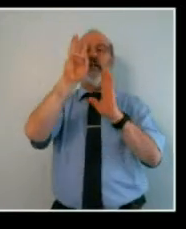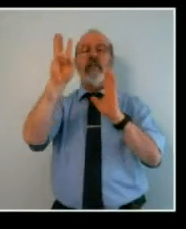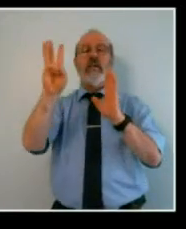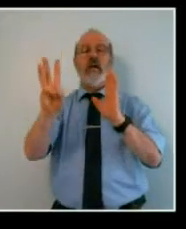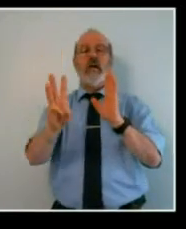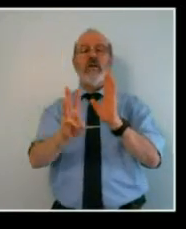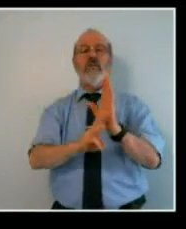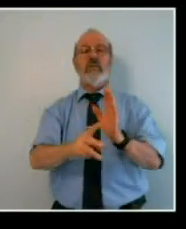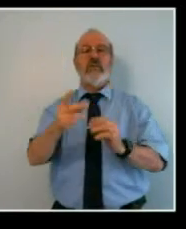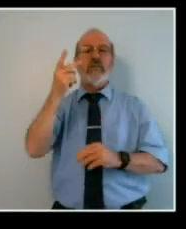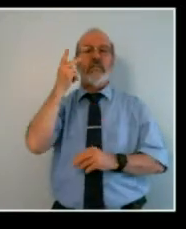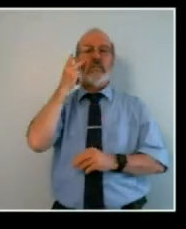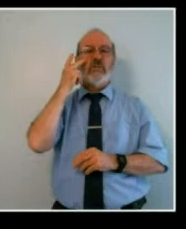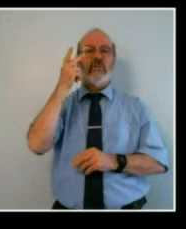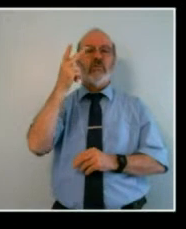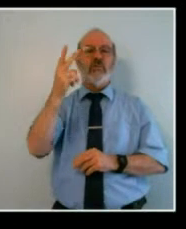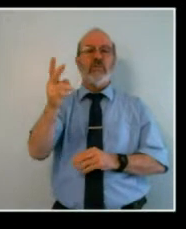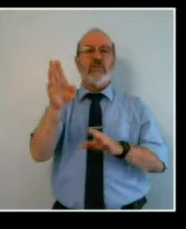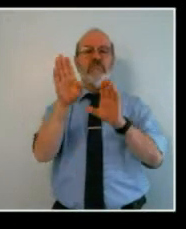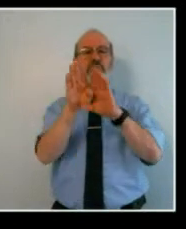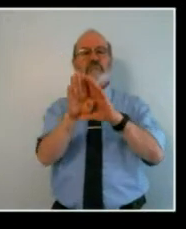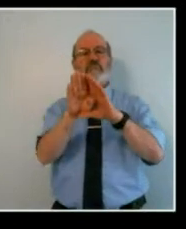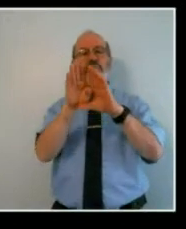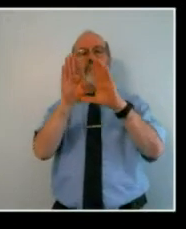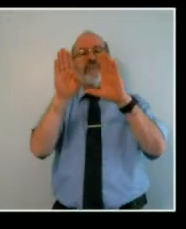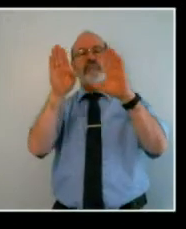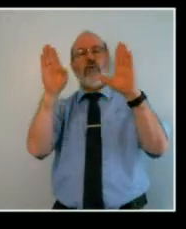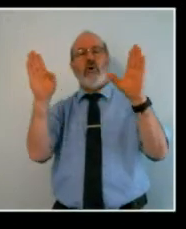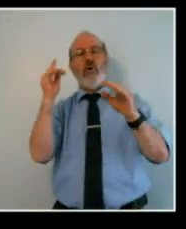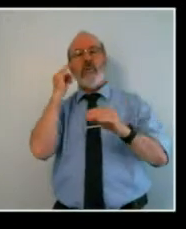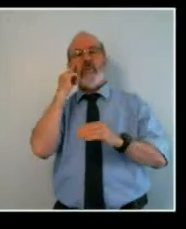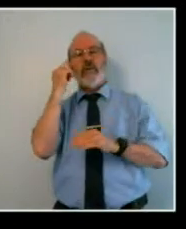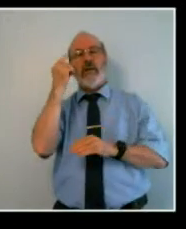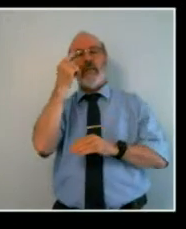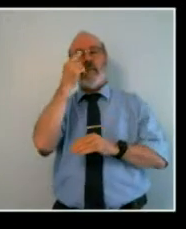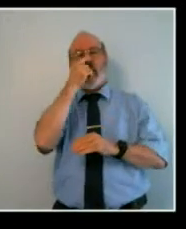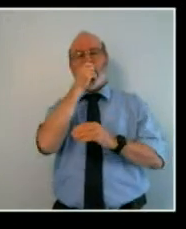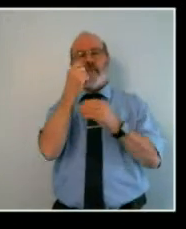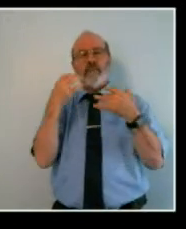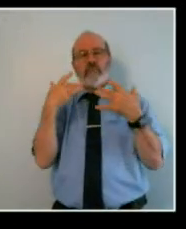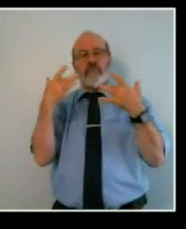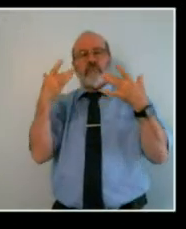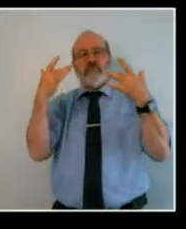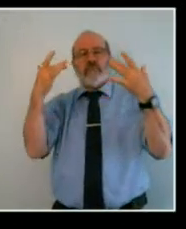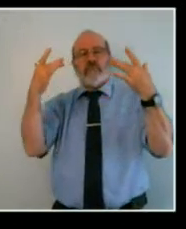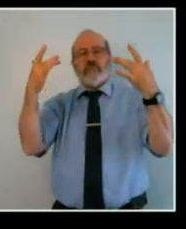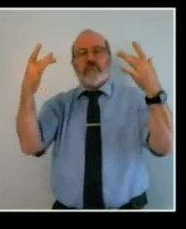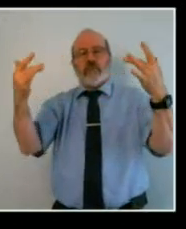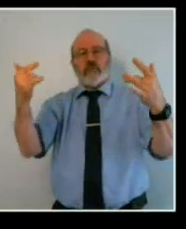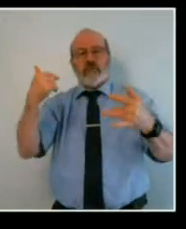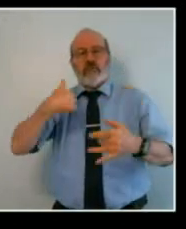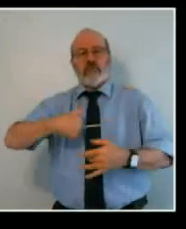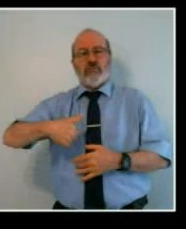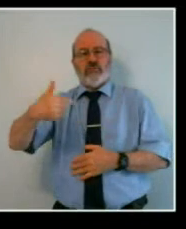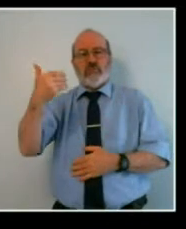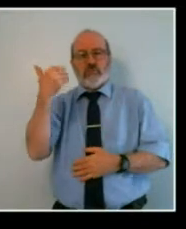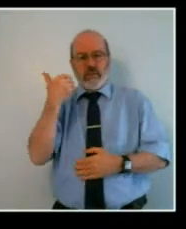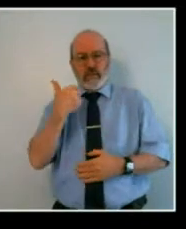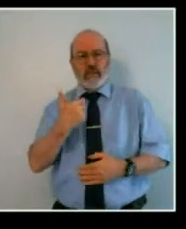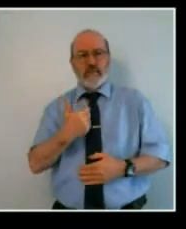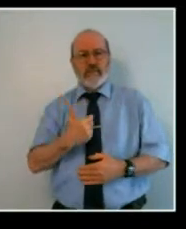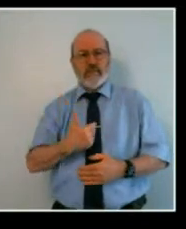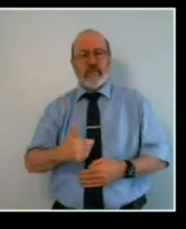thy will to see. Open my eyes, illumine